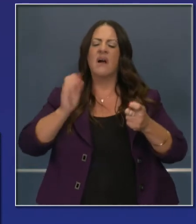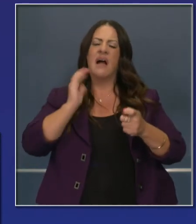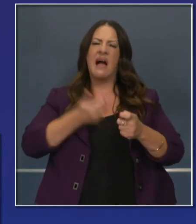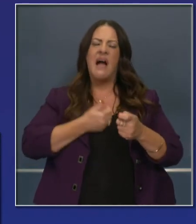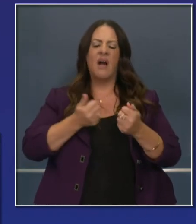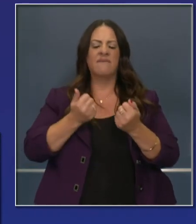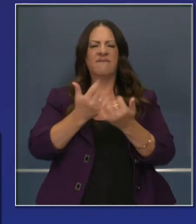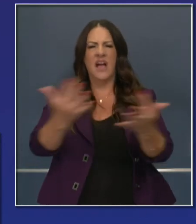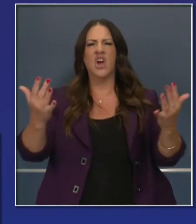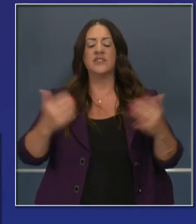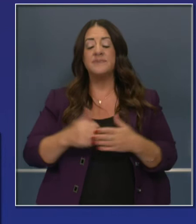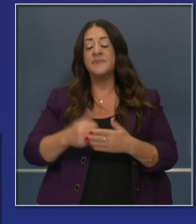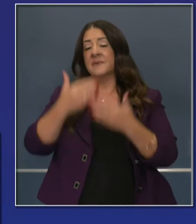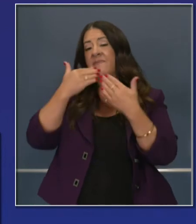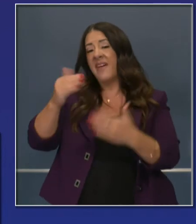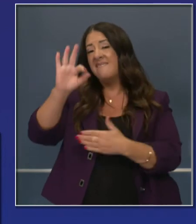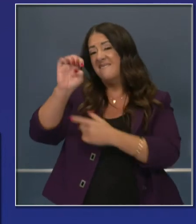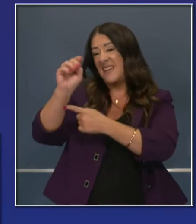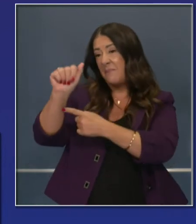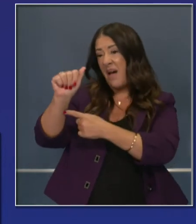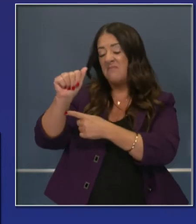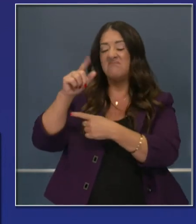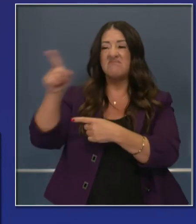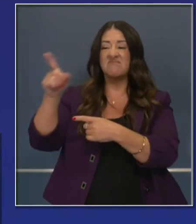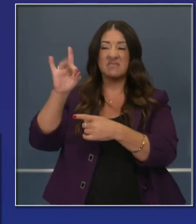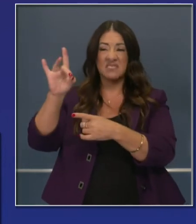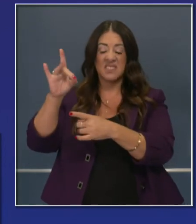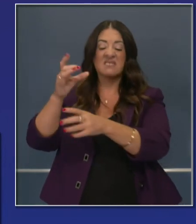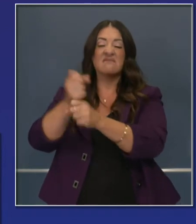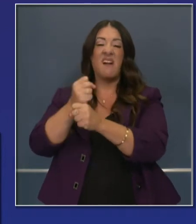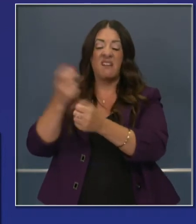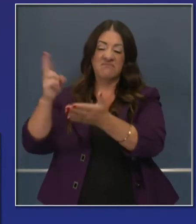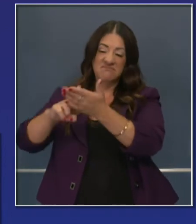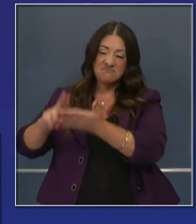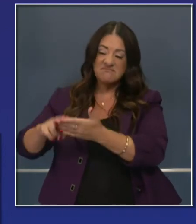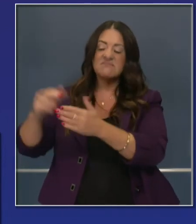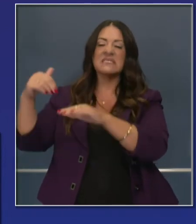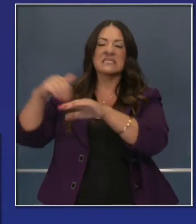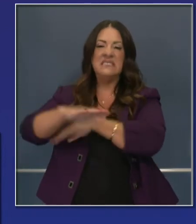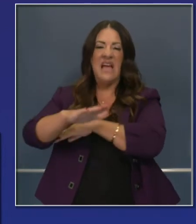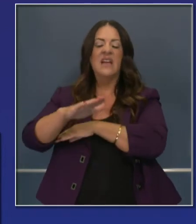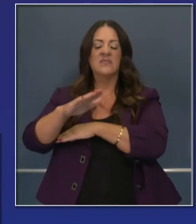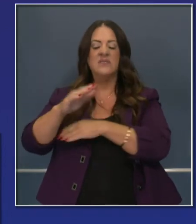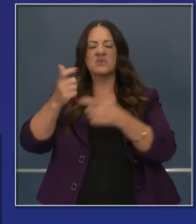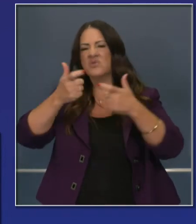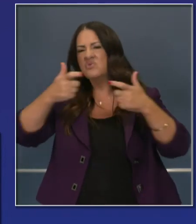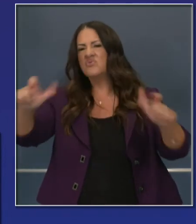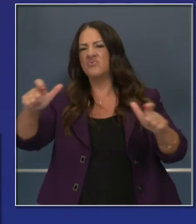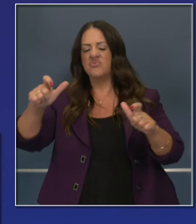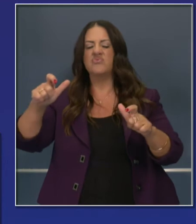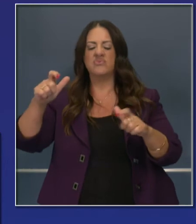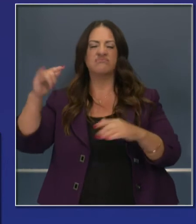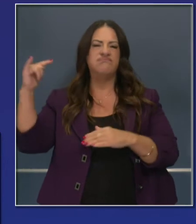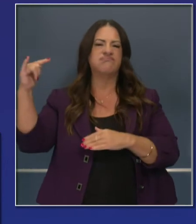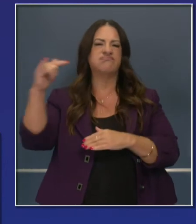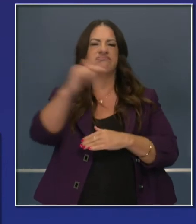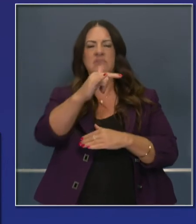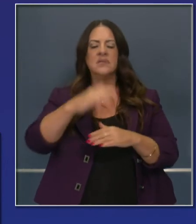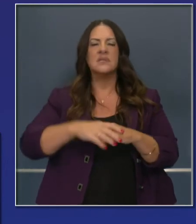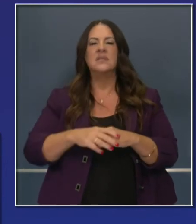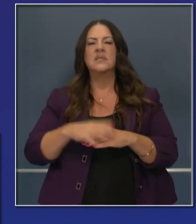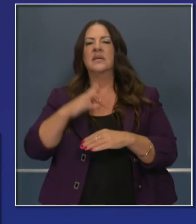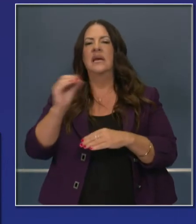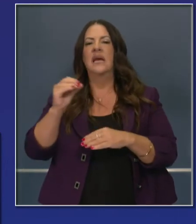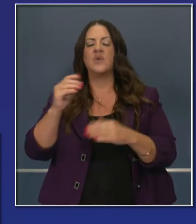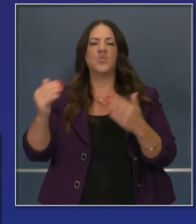FEMA, for securing 2 FMAGs in those, the Zag fire and the new